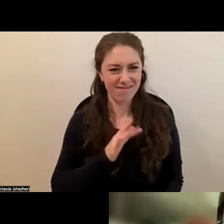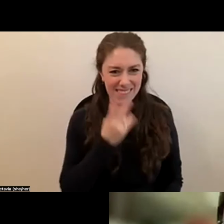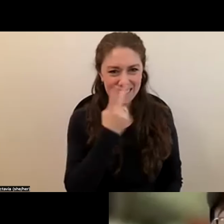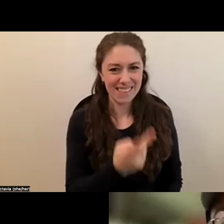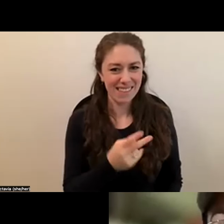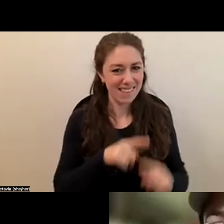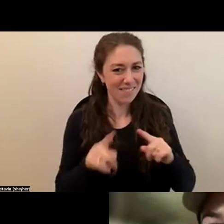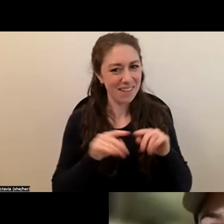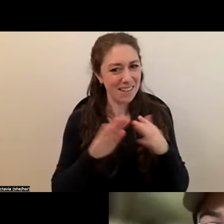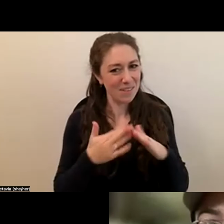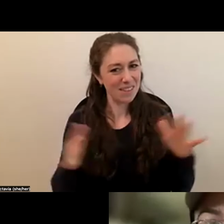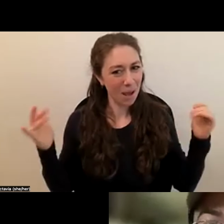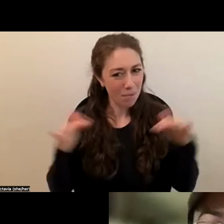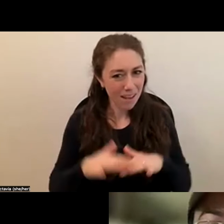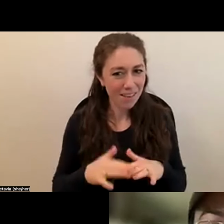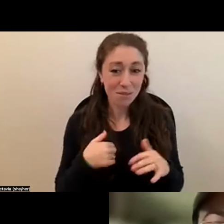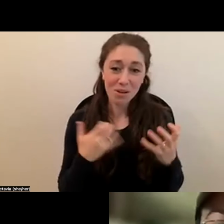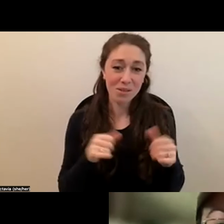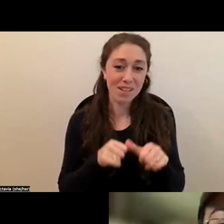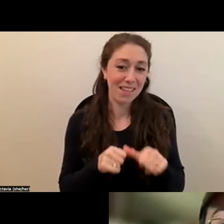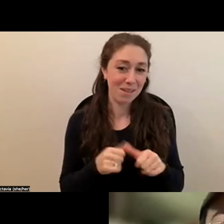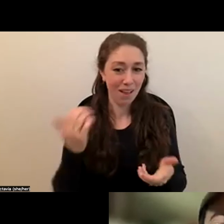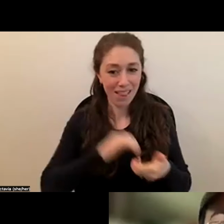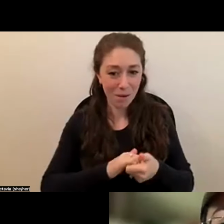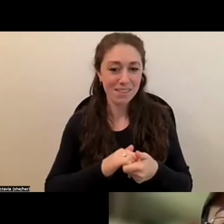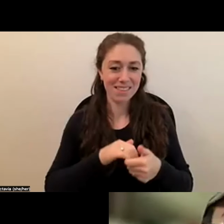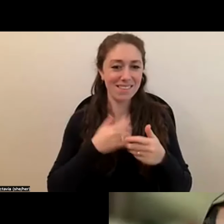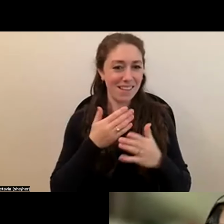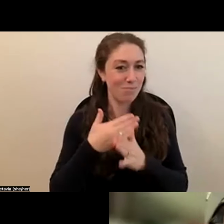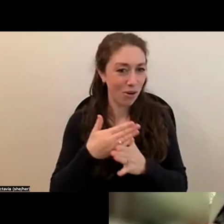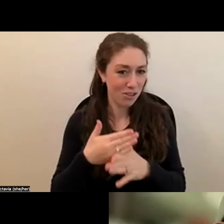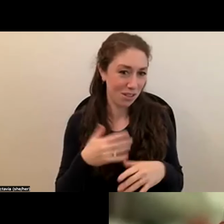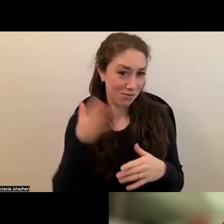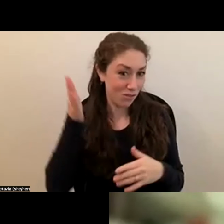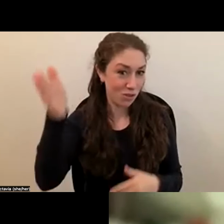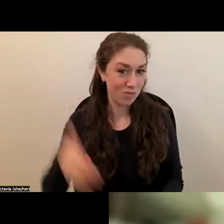these communities come together, and we'd love to continue these collaborations and partnerships into the future.